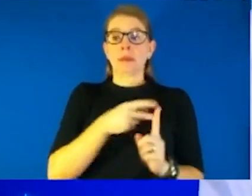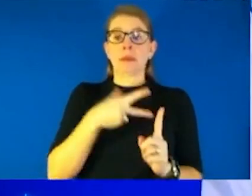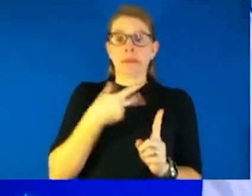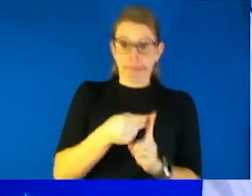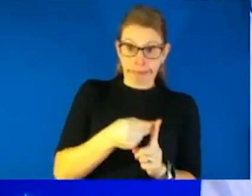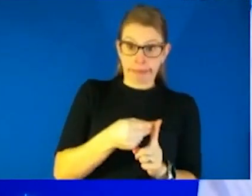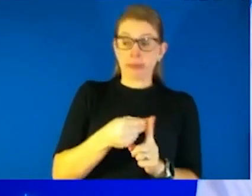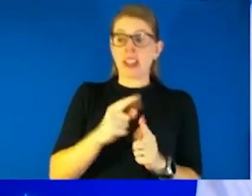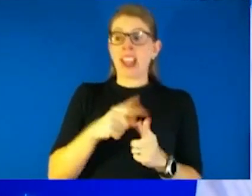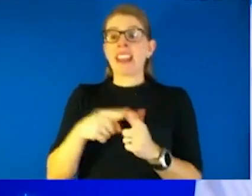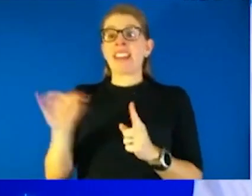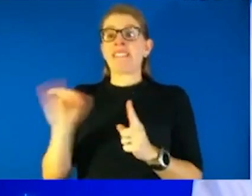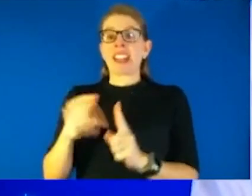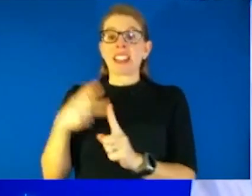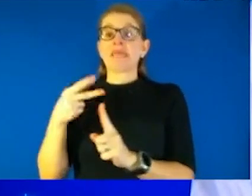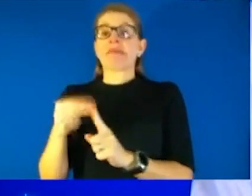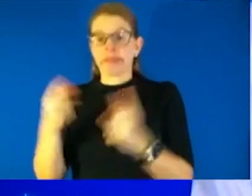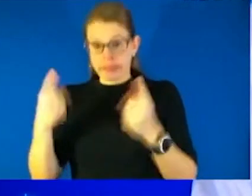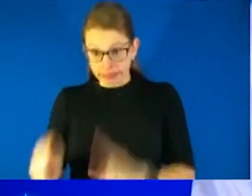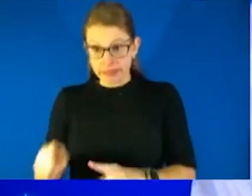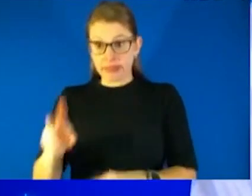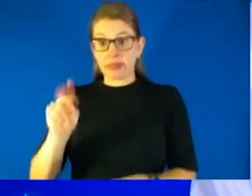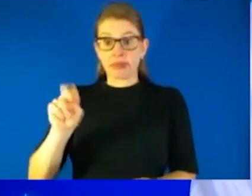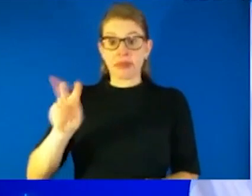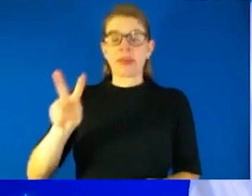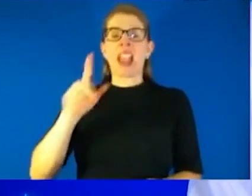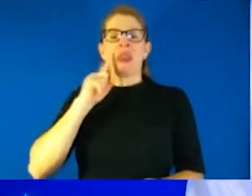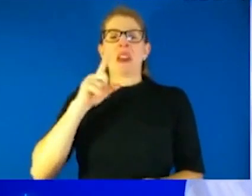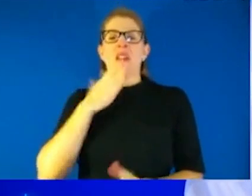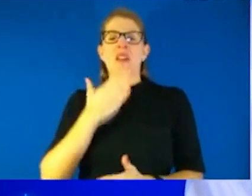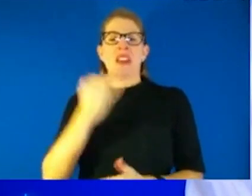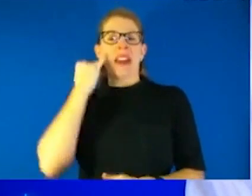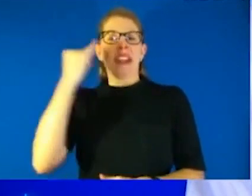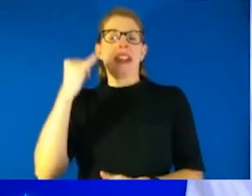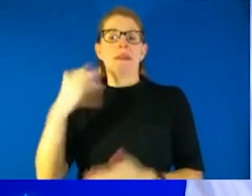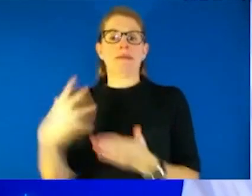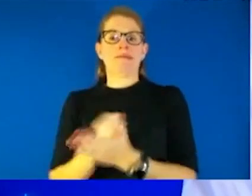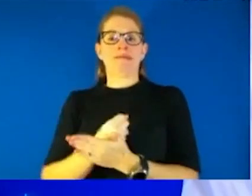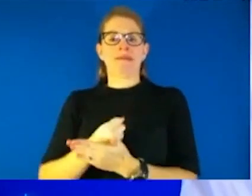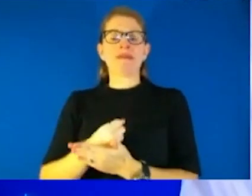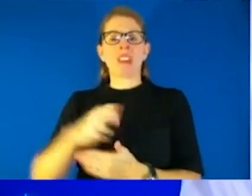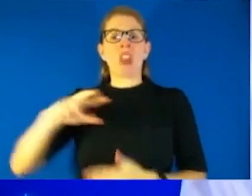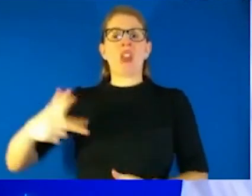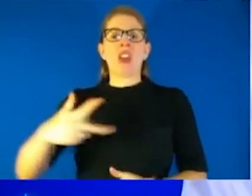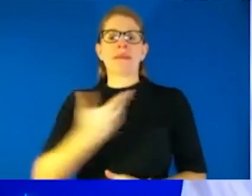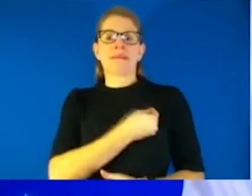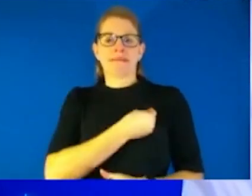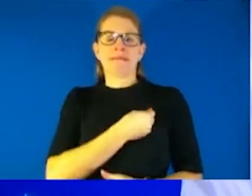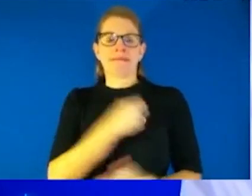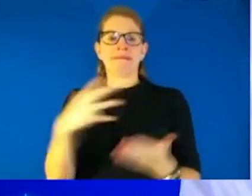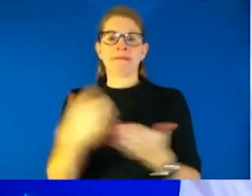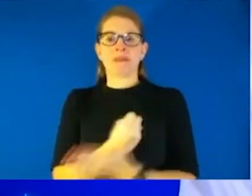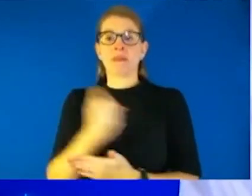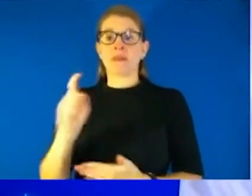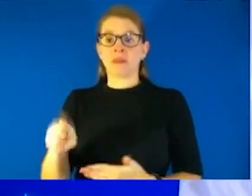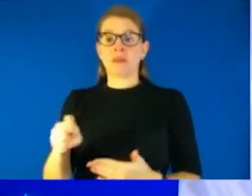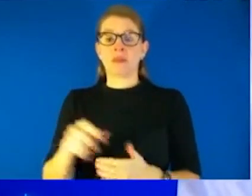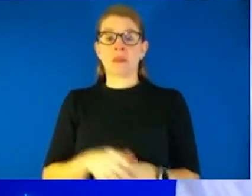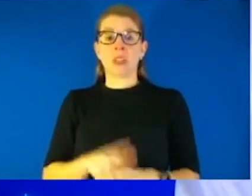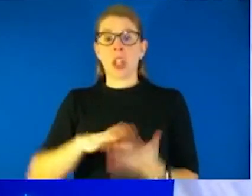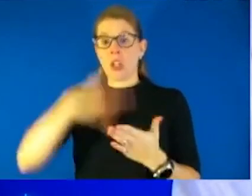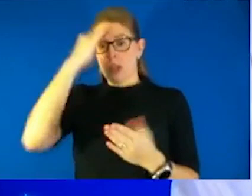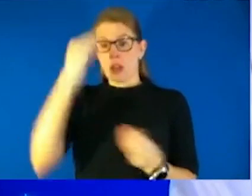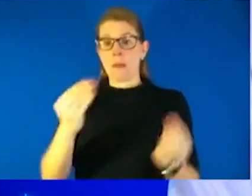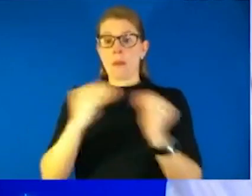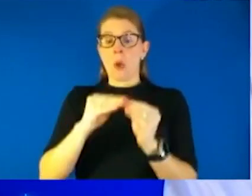now to go ahead and get that that next dose, that booster dose. We are learning more that booster